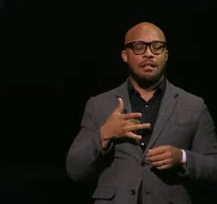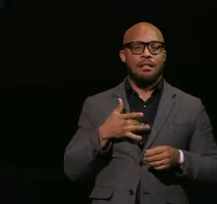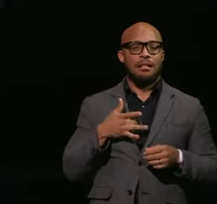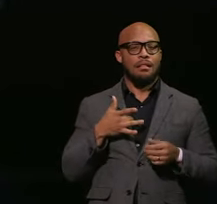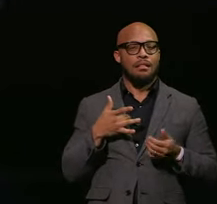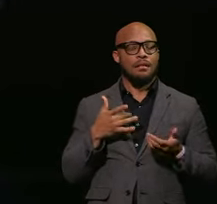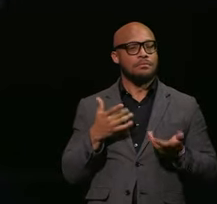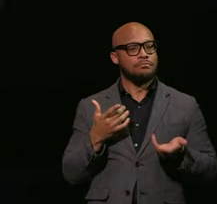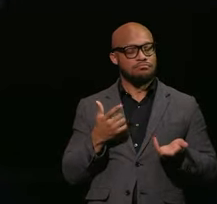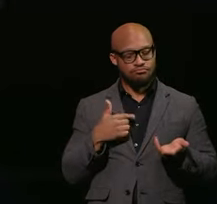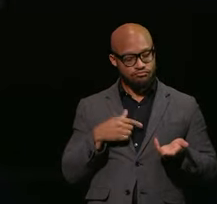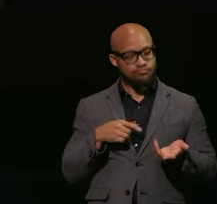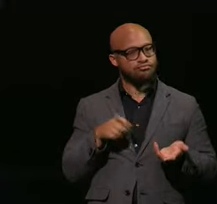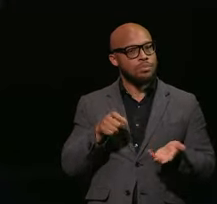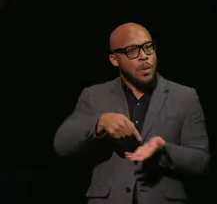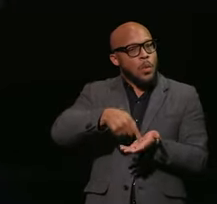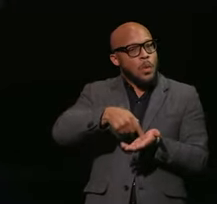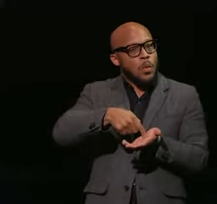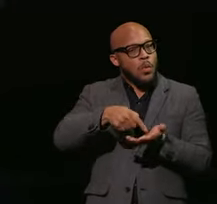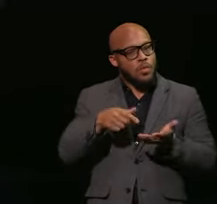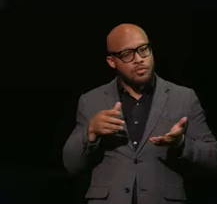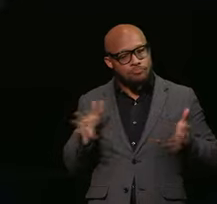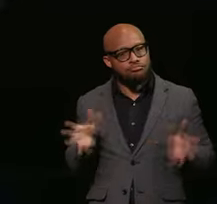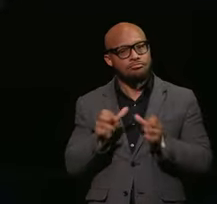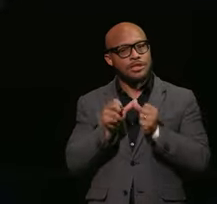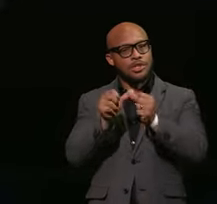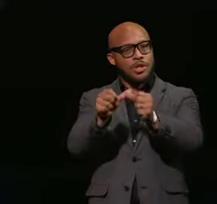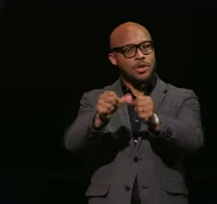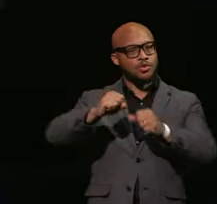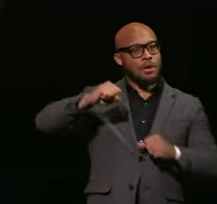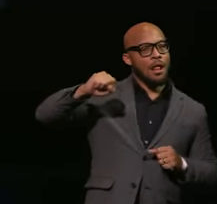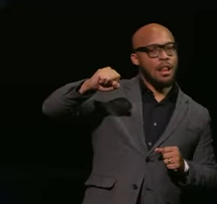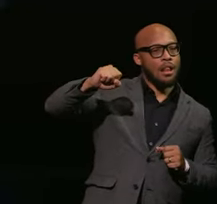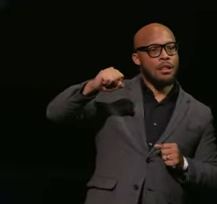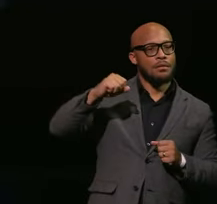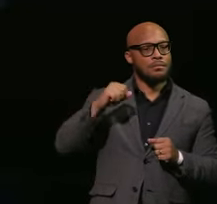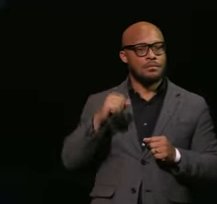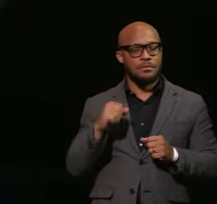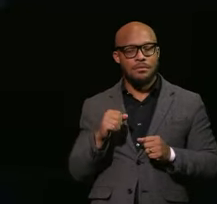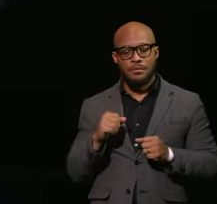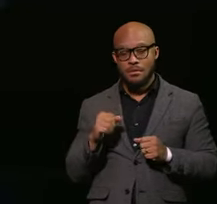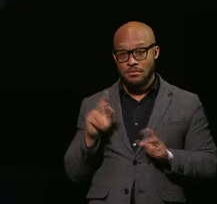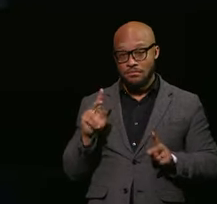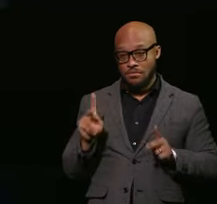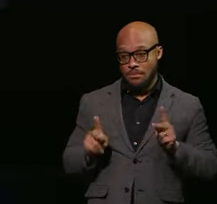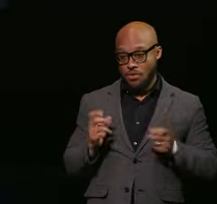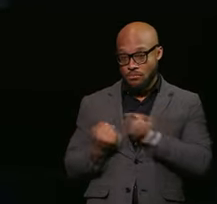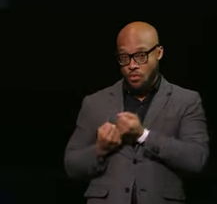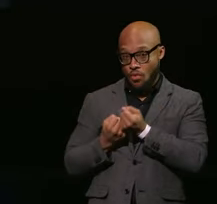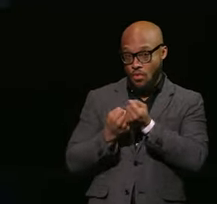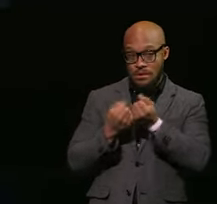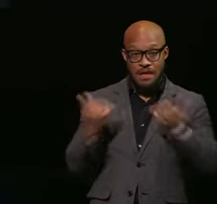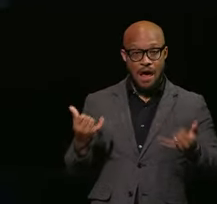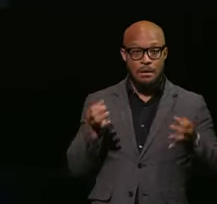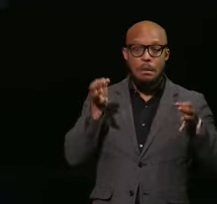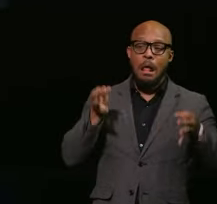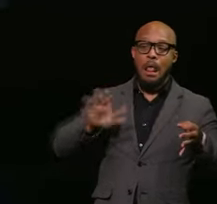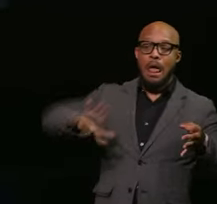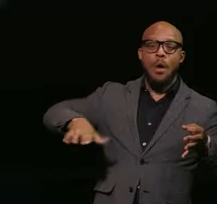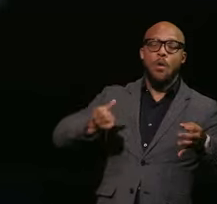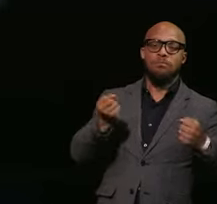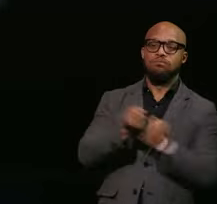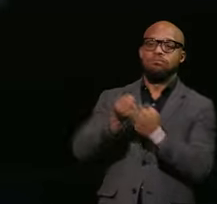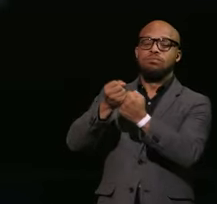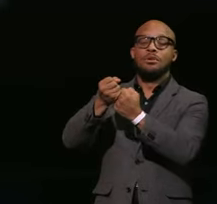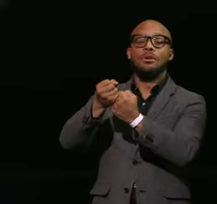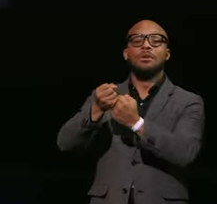to continue the struggle, which he is continuing to do. When he came back from his last trip to America, he was immediately put under house arrest. 5 days,